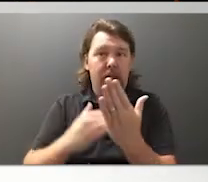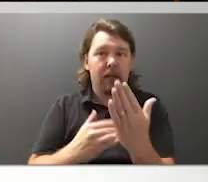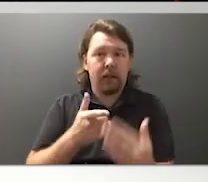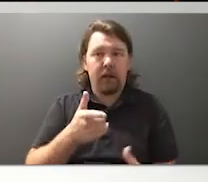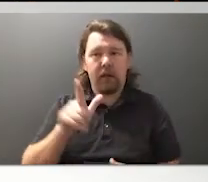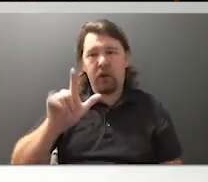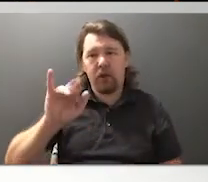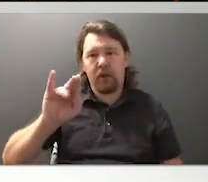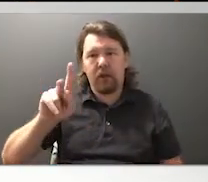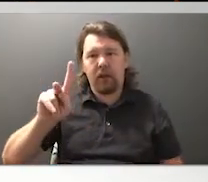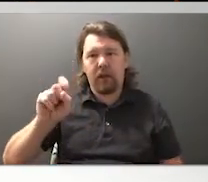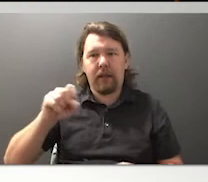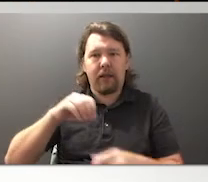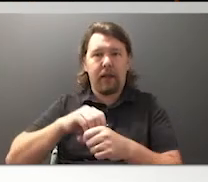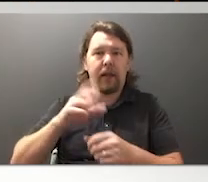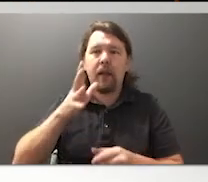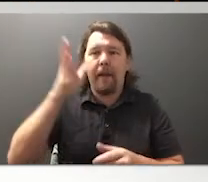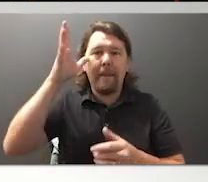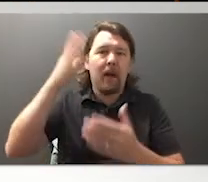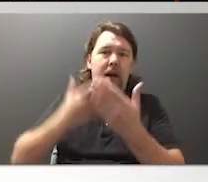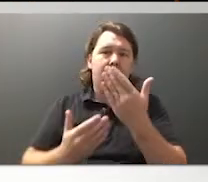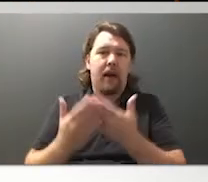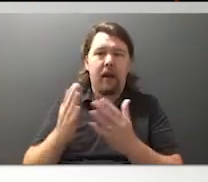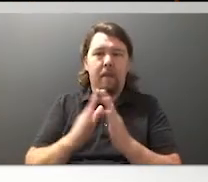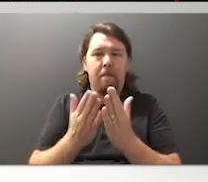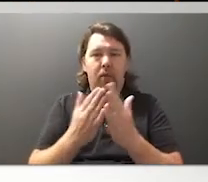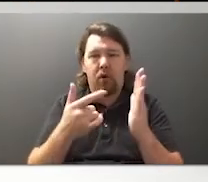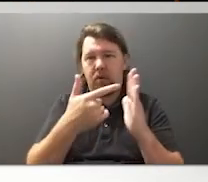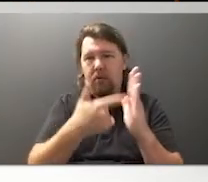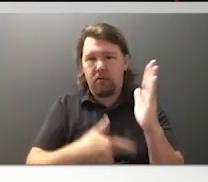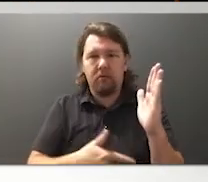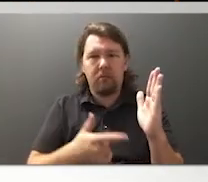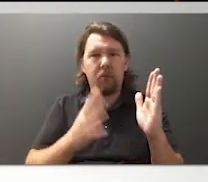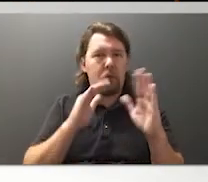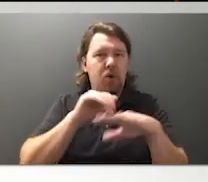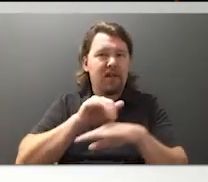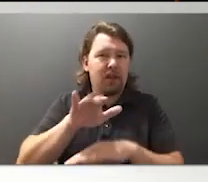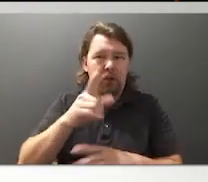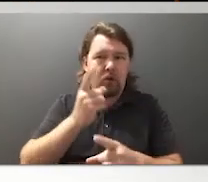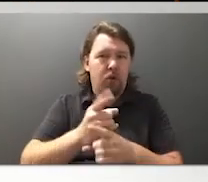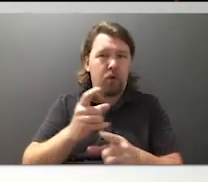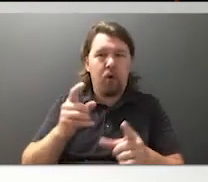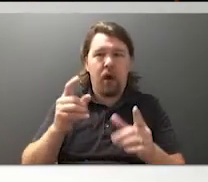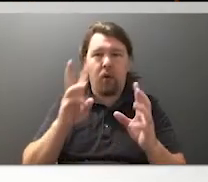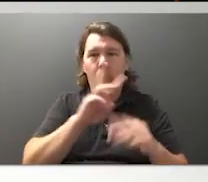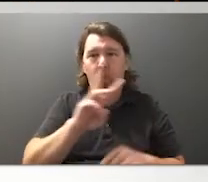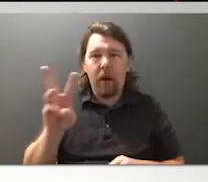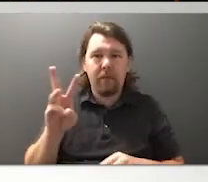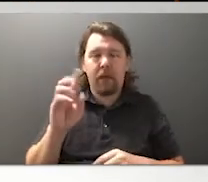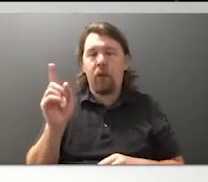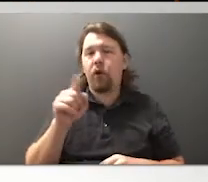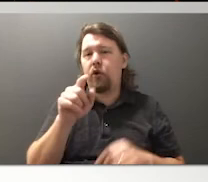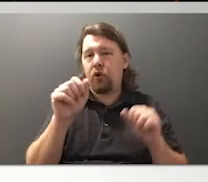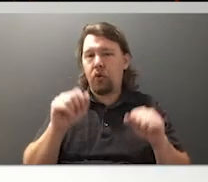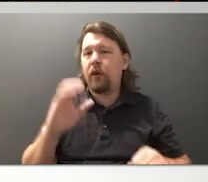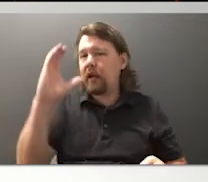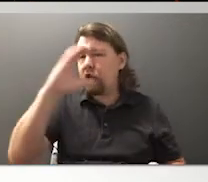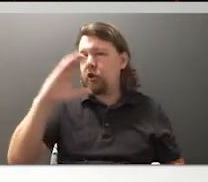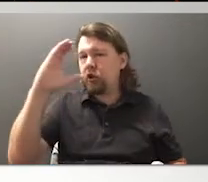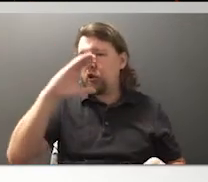our parent handbook that can send you to the different websites of that you can do search